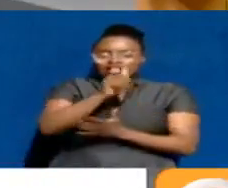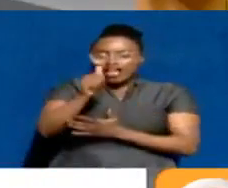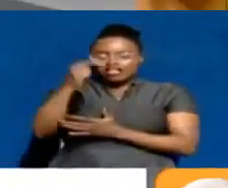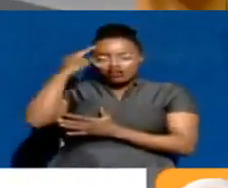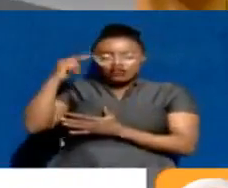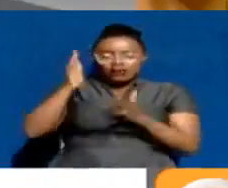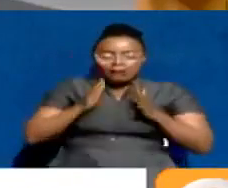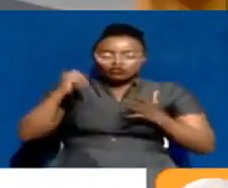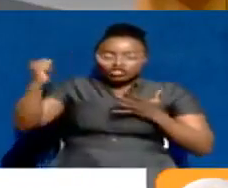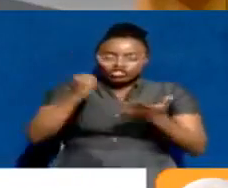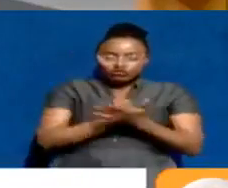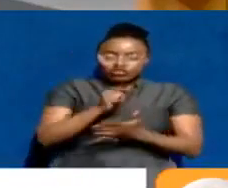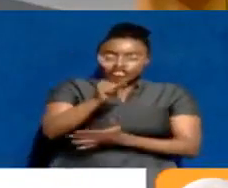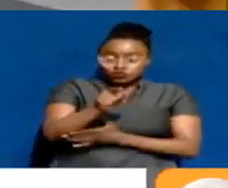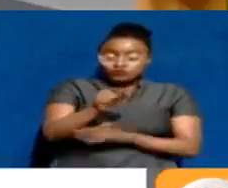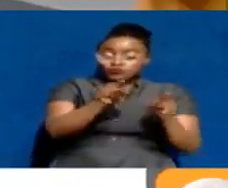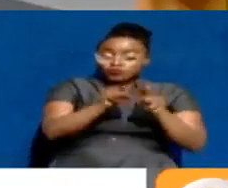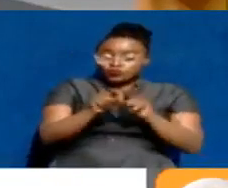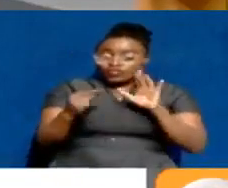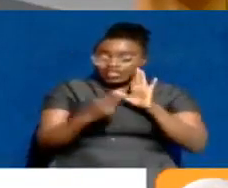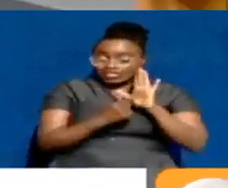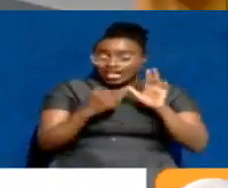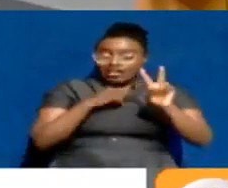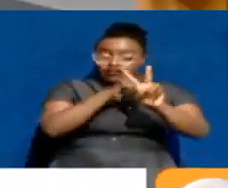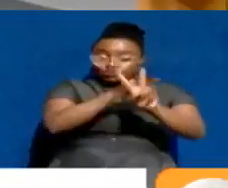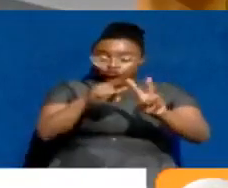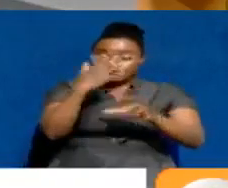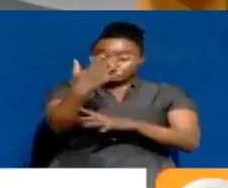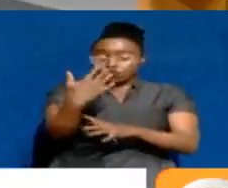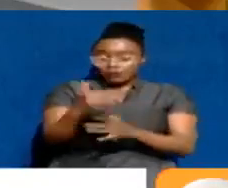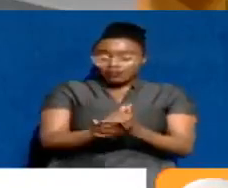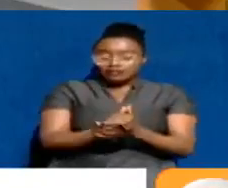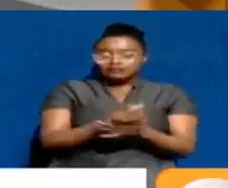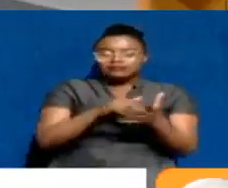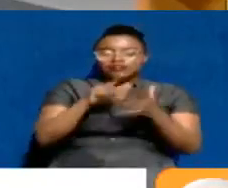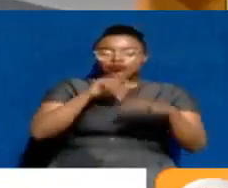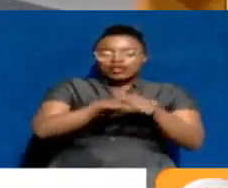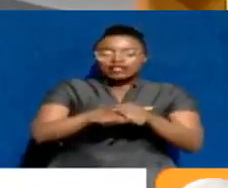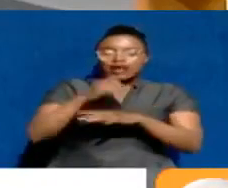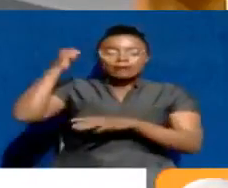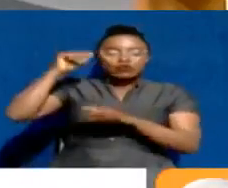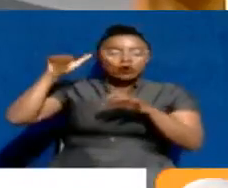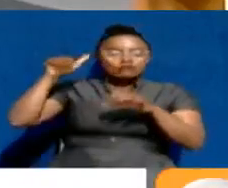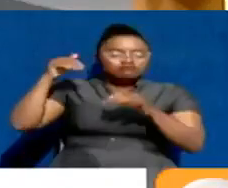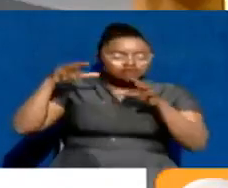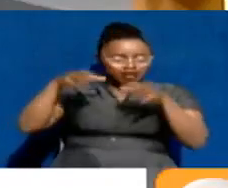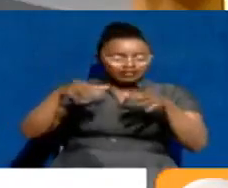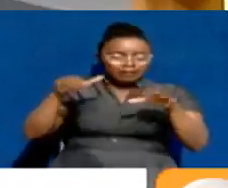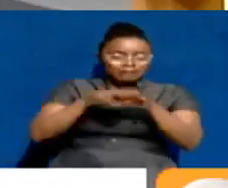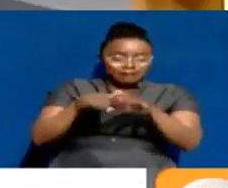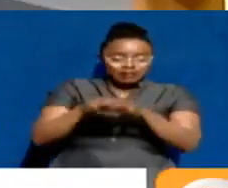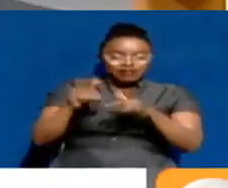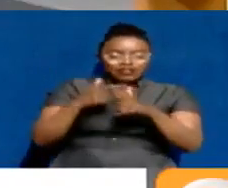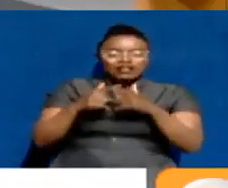the recruiter. All right. Now this, there are two documents of this actually. So you get this party membership card and the party keeps